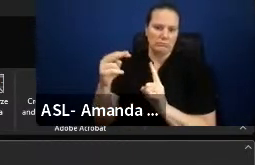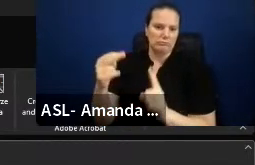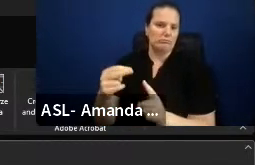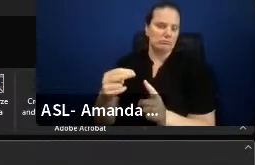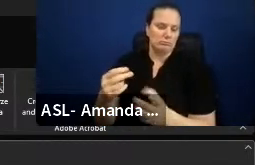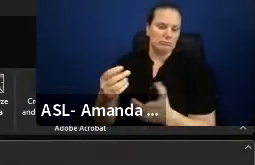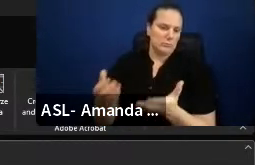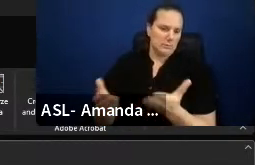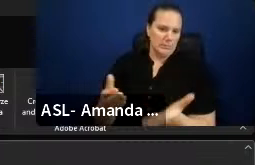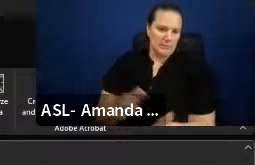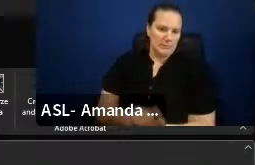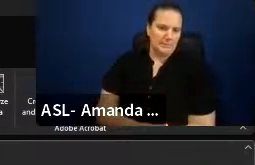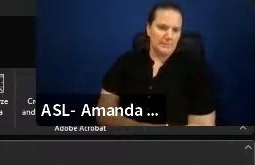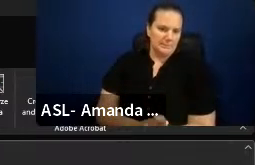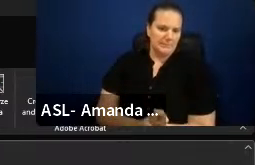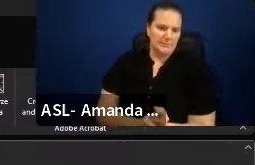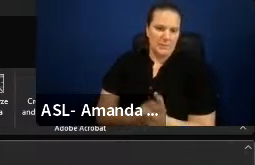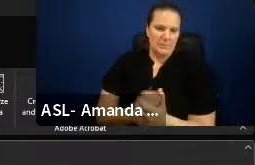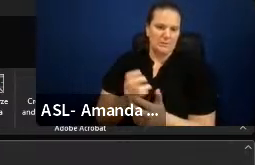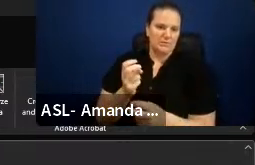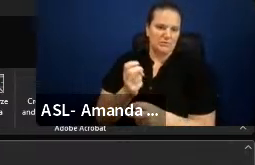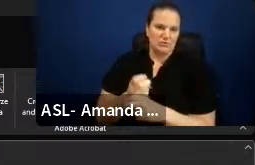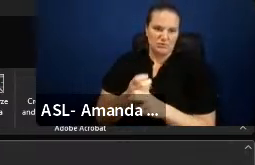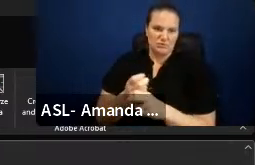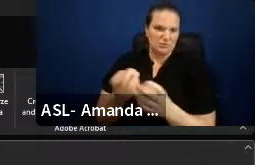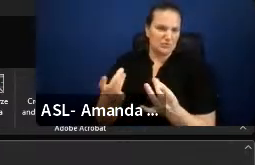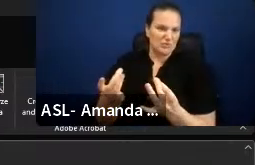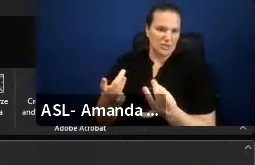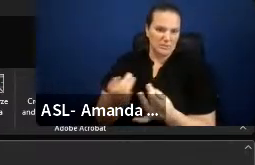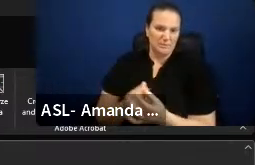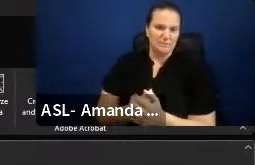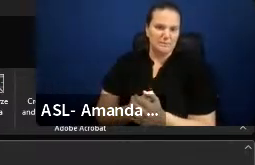be tricky.